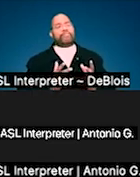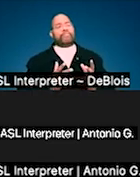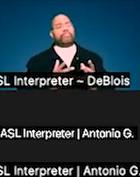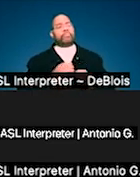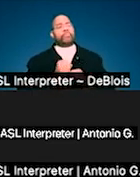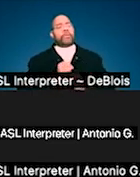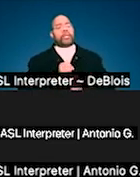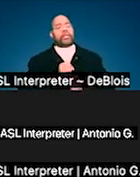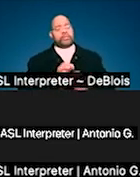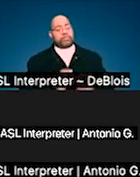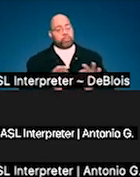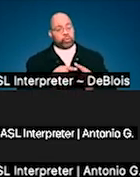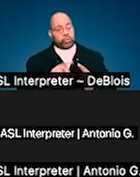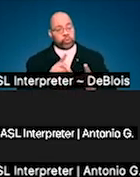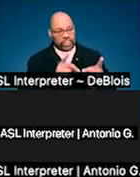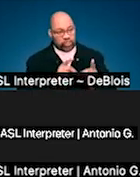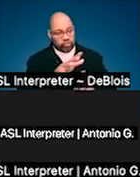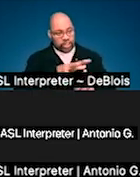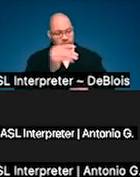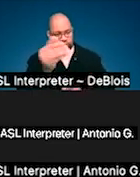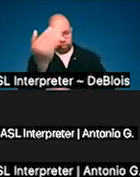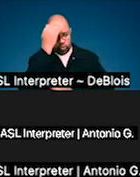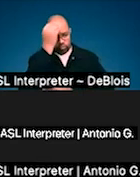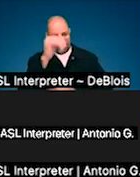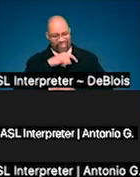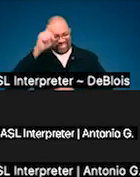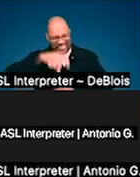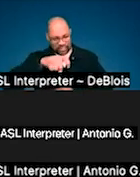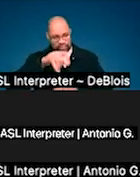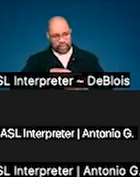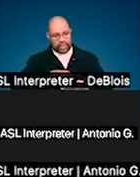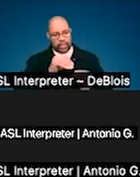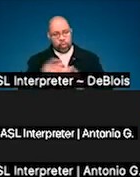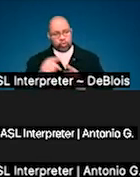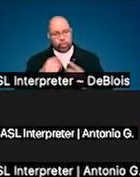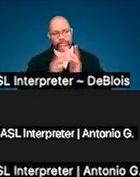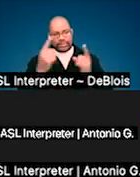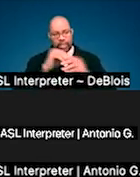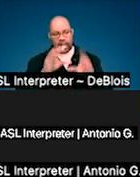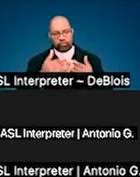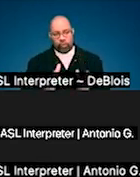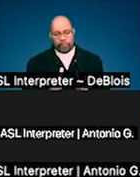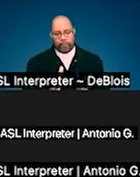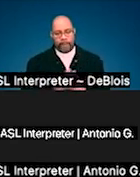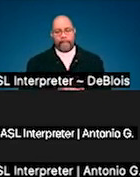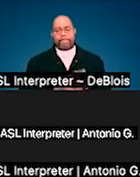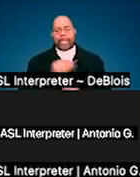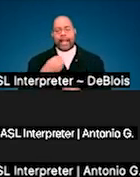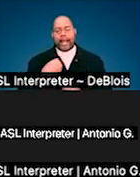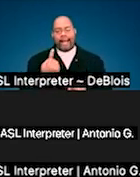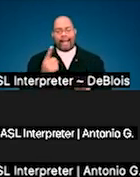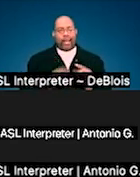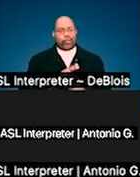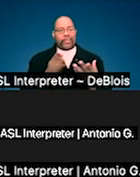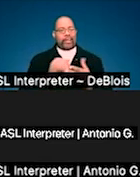it crucial to the district for them to know that I need this in order to be successful in the classroom, and that I can't use the stuff